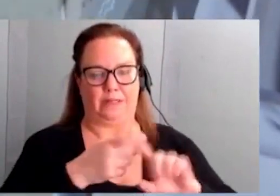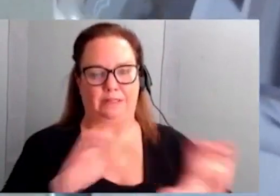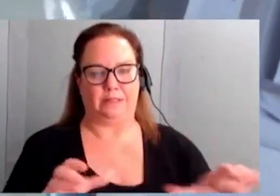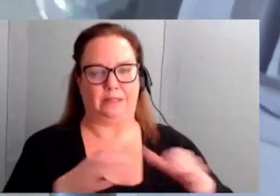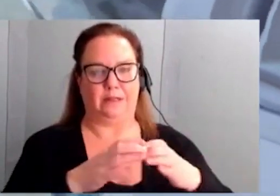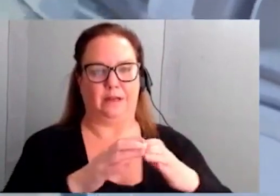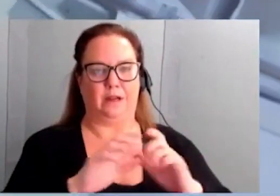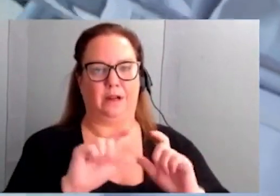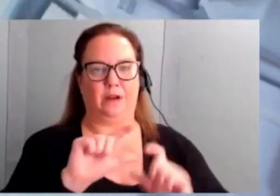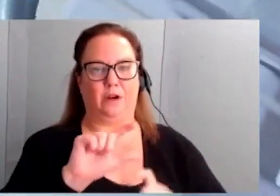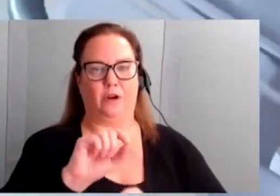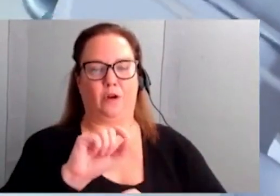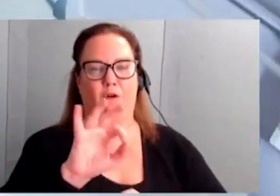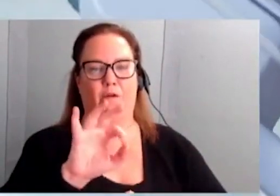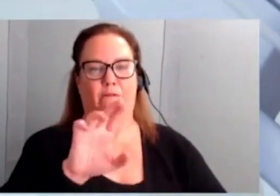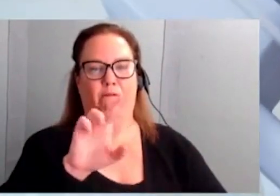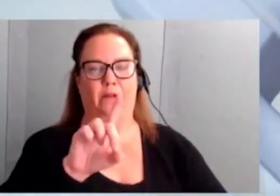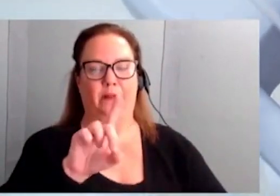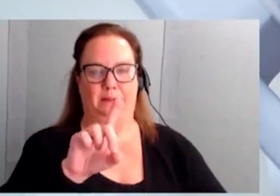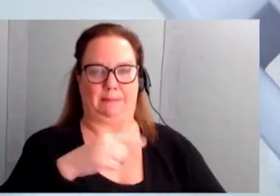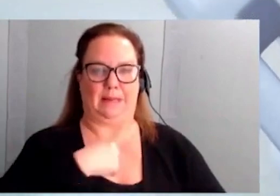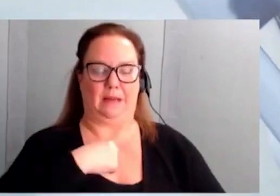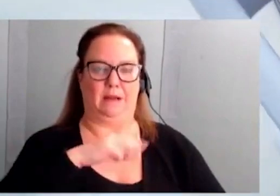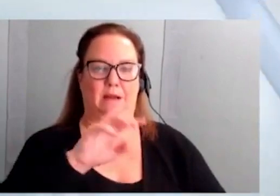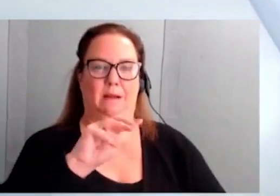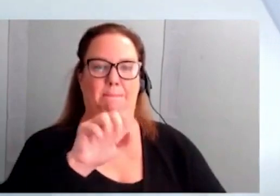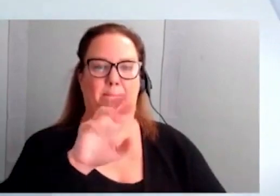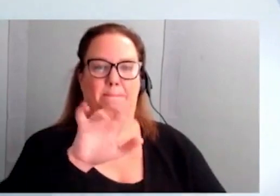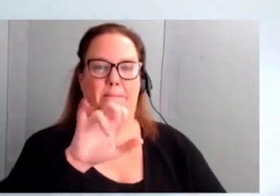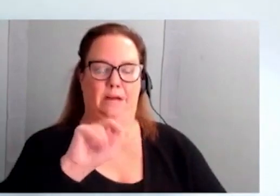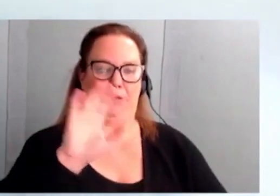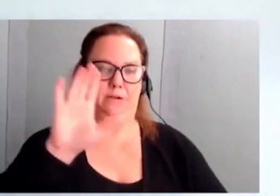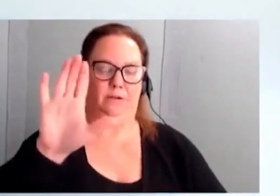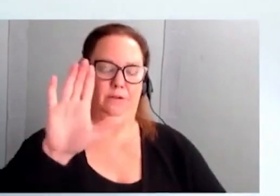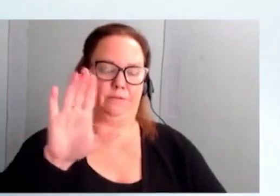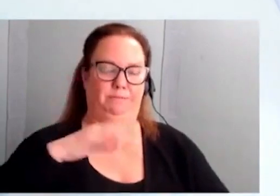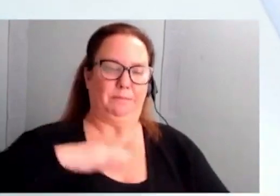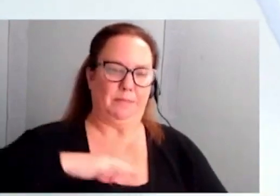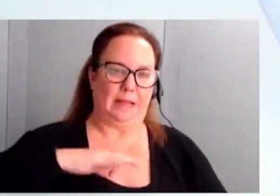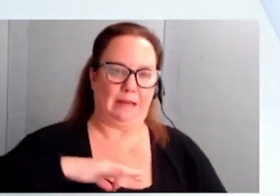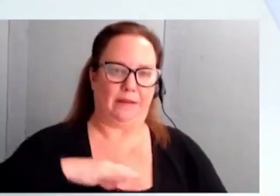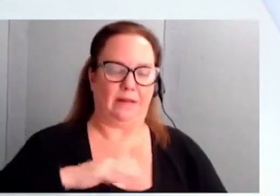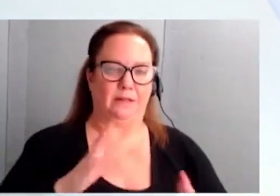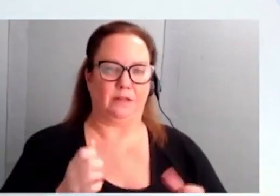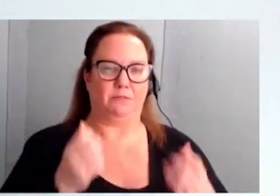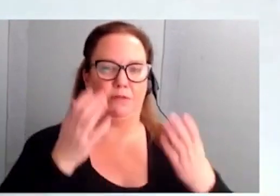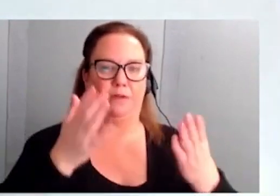GoFundMe on Marin's behalf, and to provide